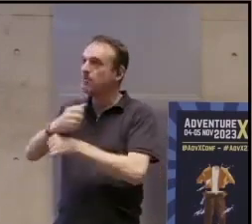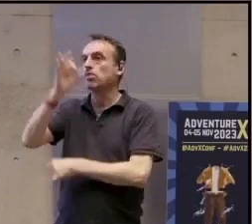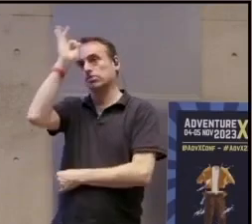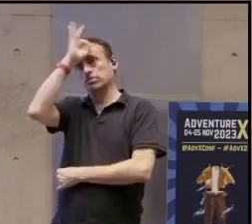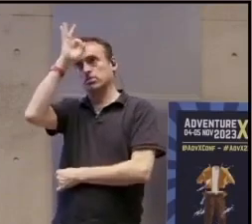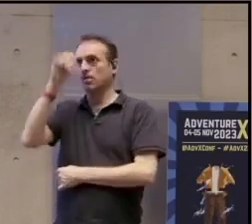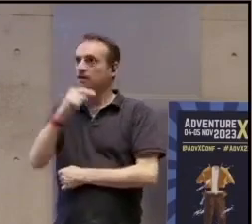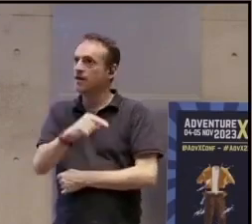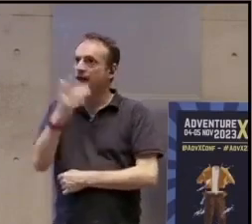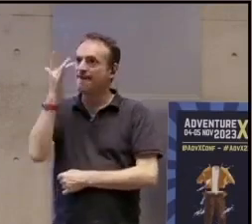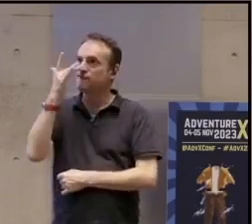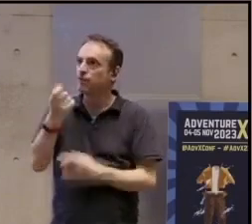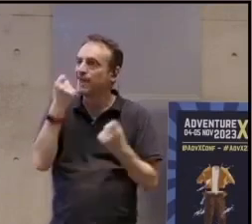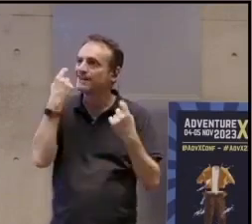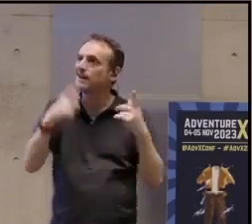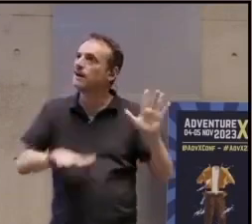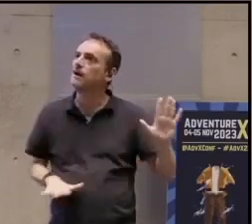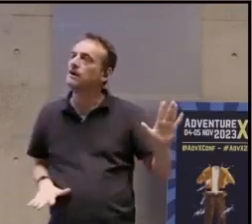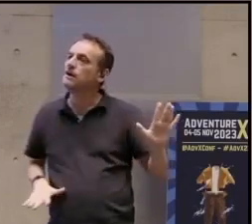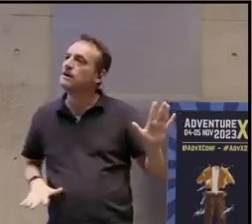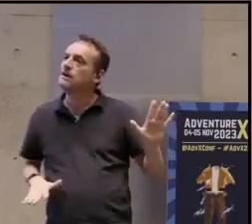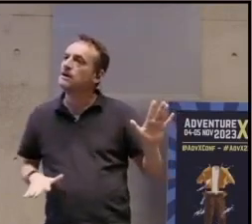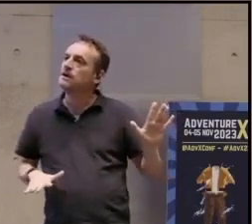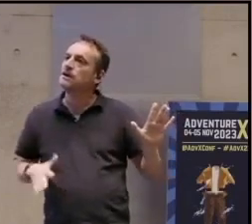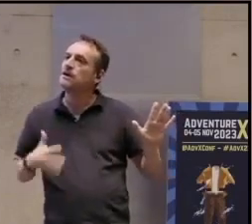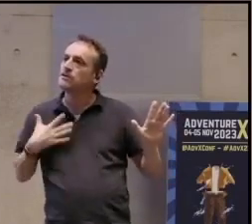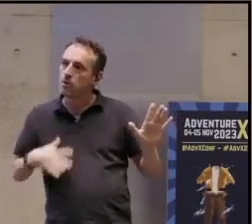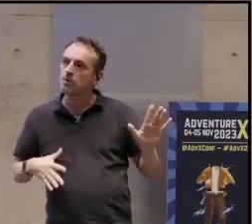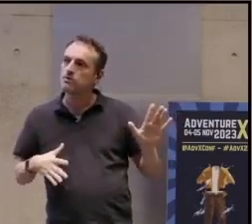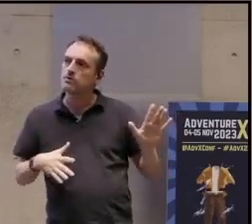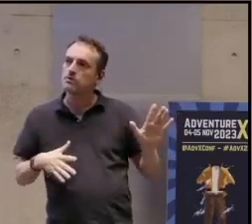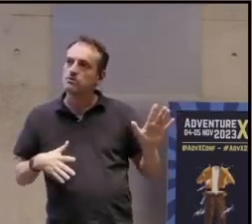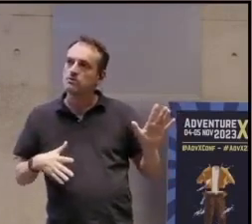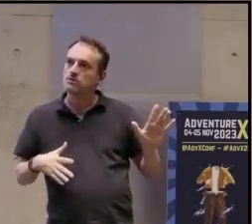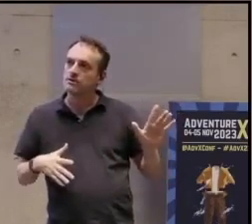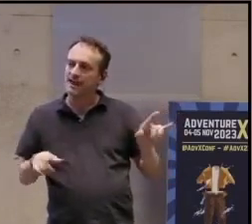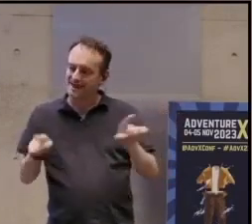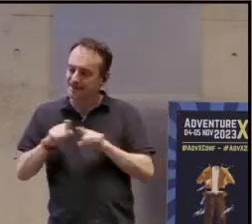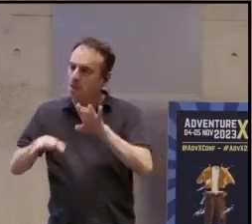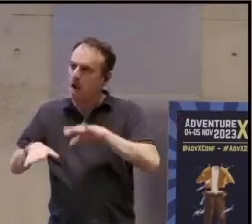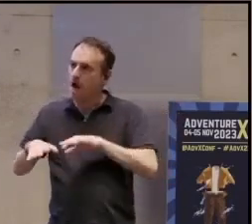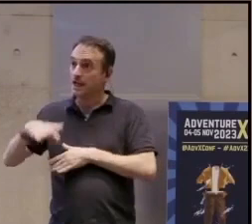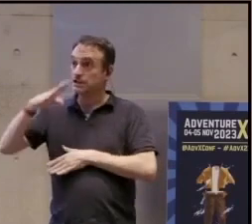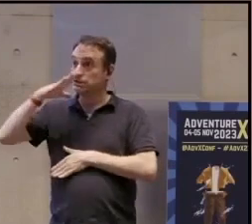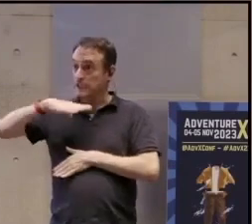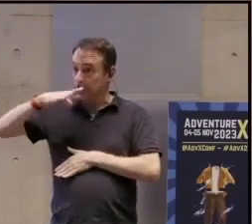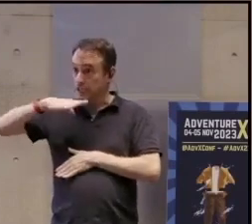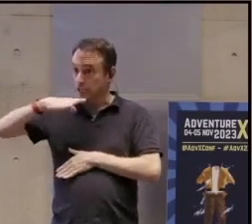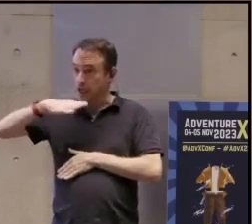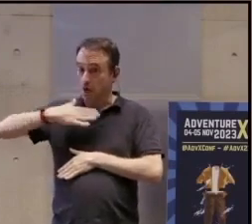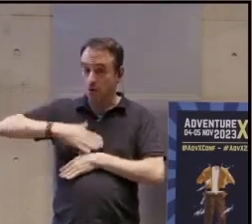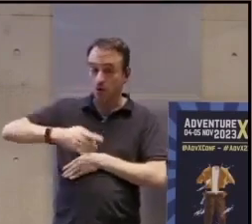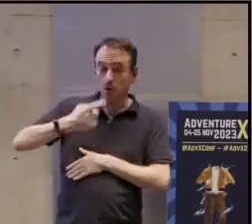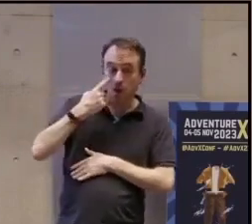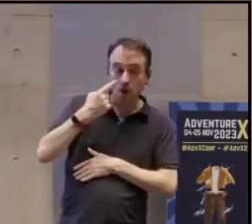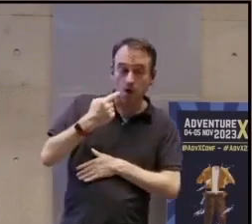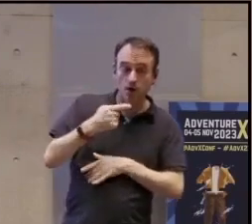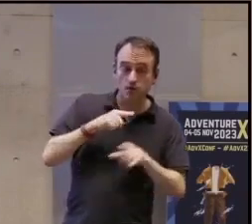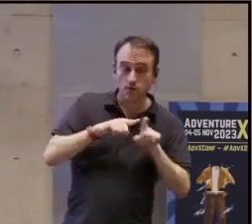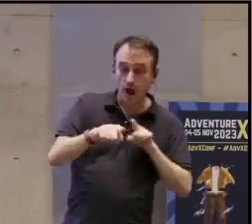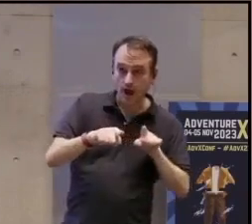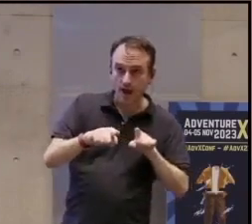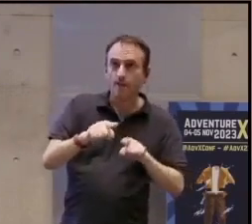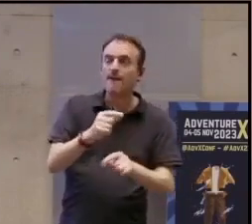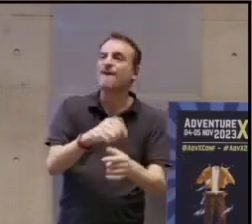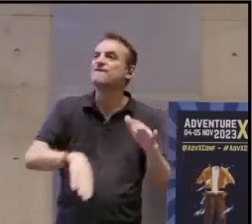being disappointed. We wanted the people who liked the chili to try it, but we don't want anyone to be disappointed. And that really, I think,